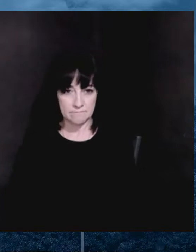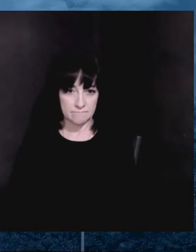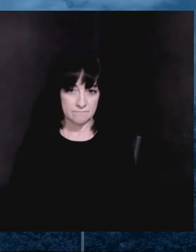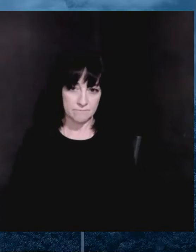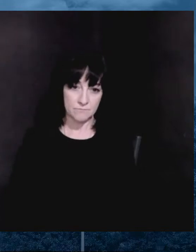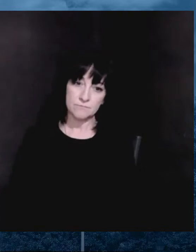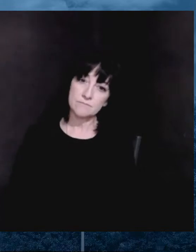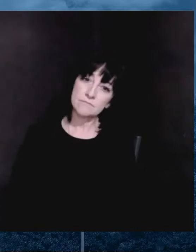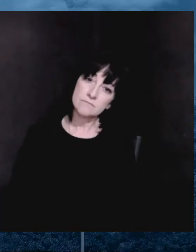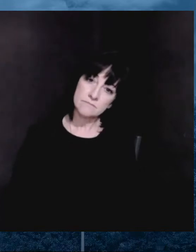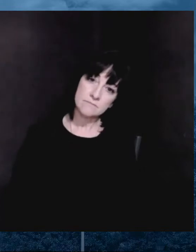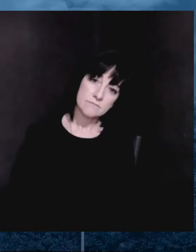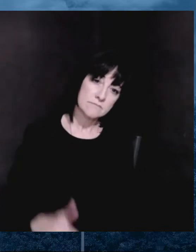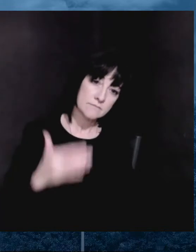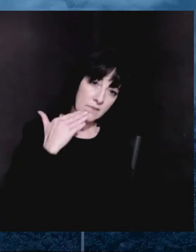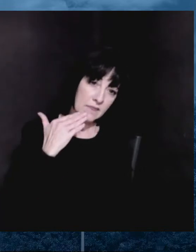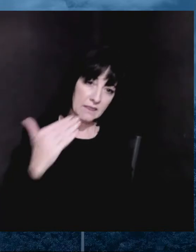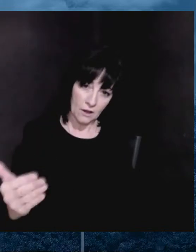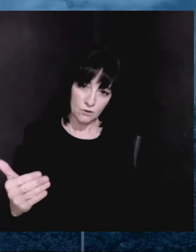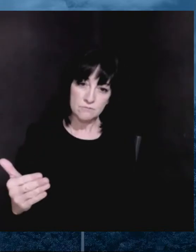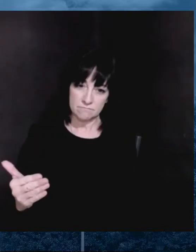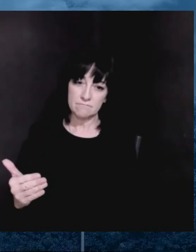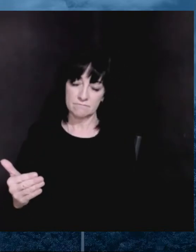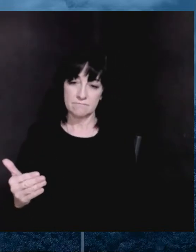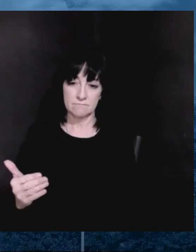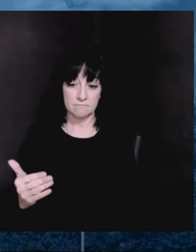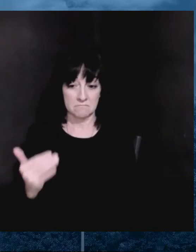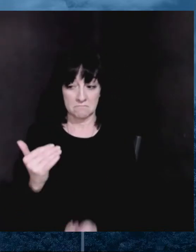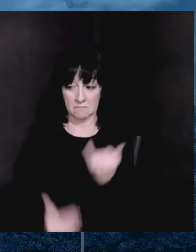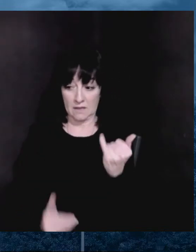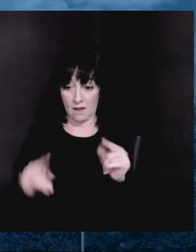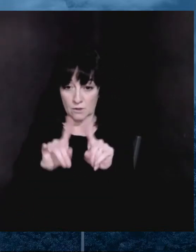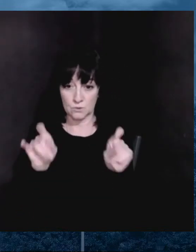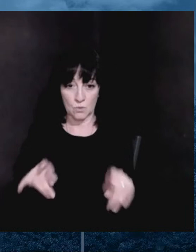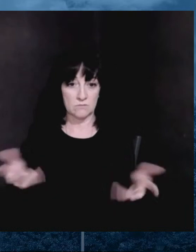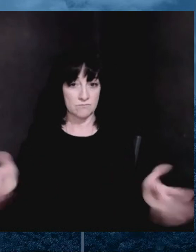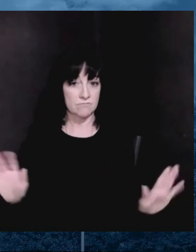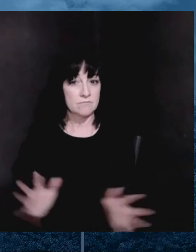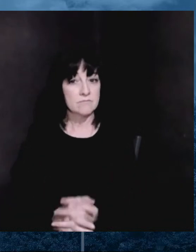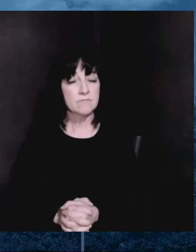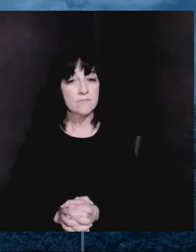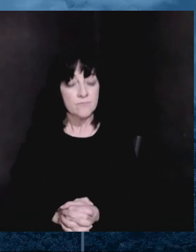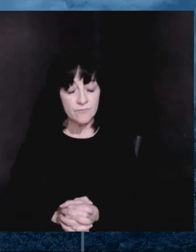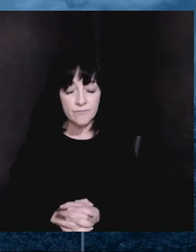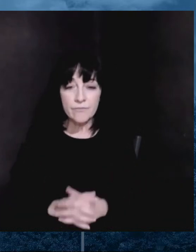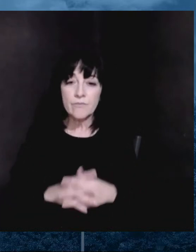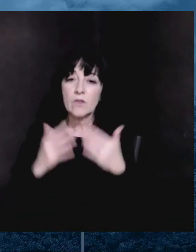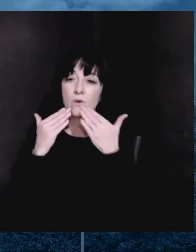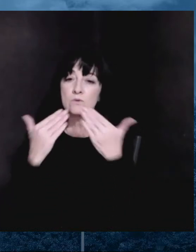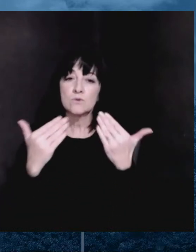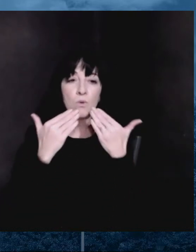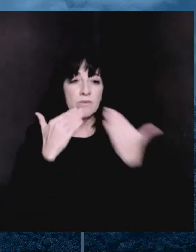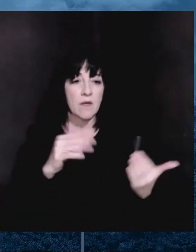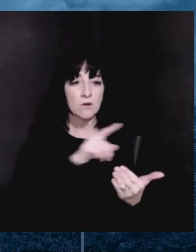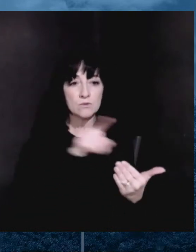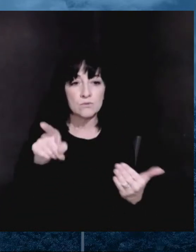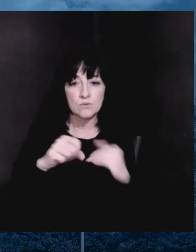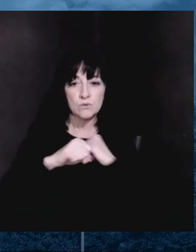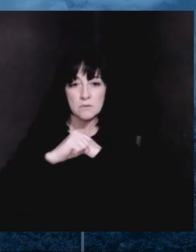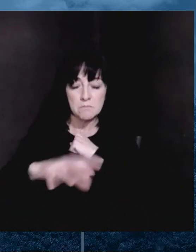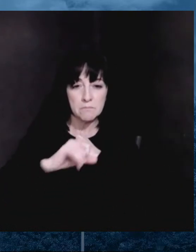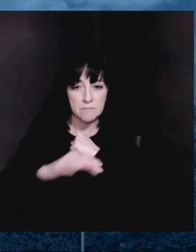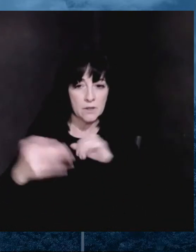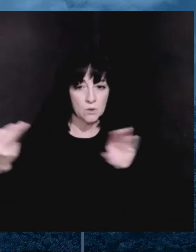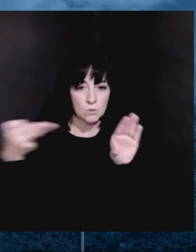Thank you. That's the last of the questions. So again, thank you to those from the media who joined us on our press